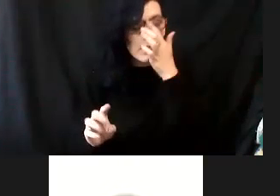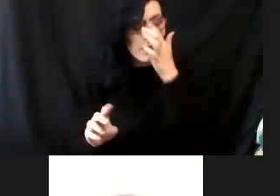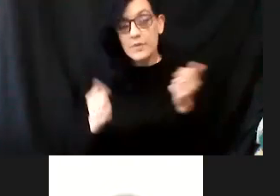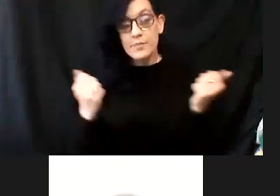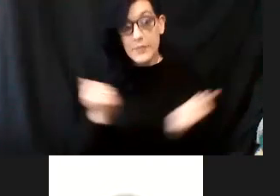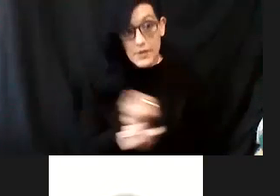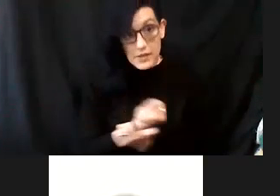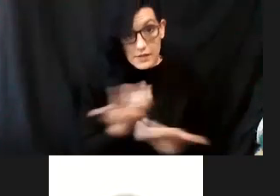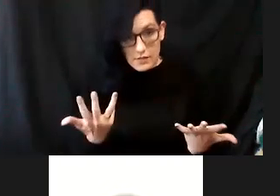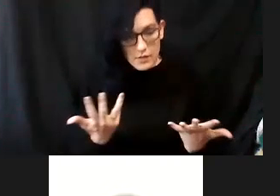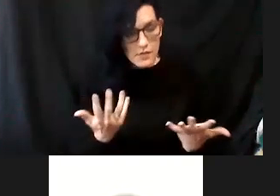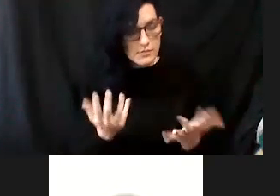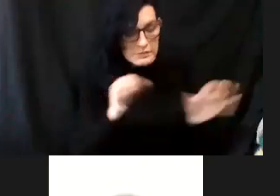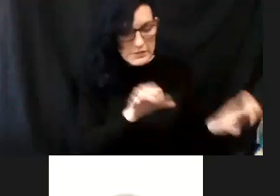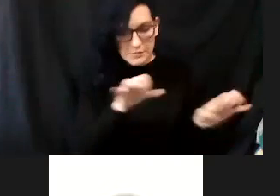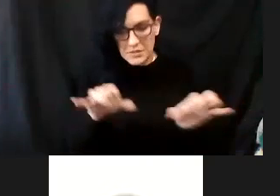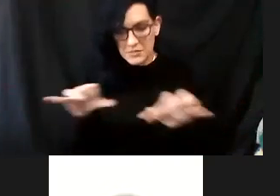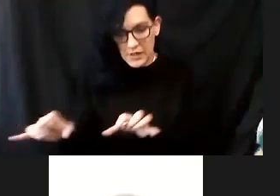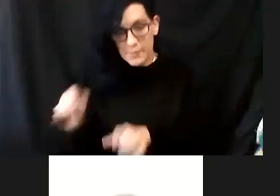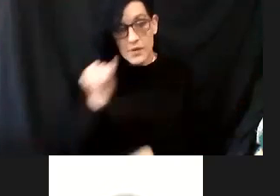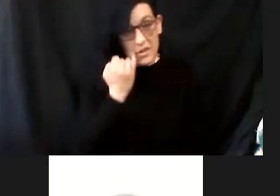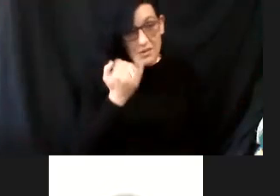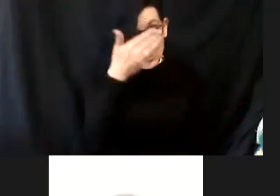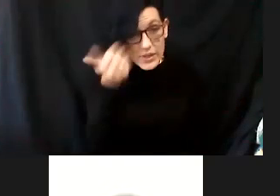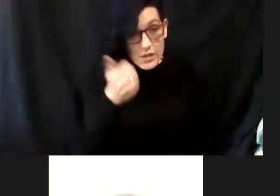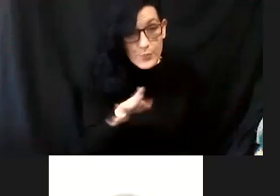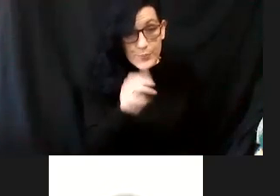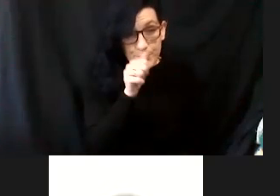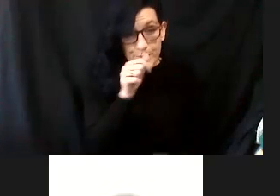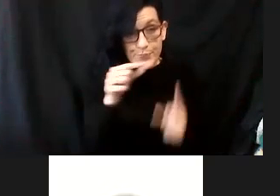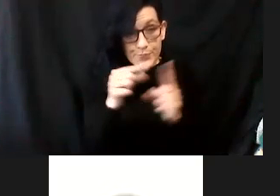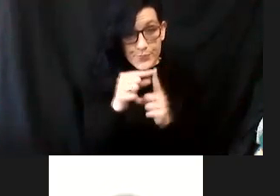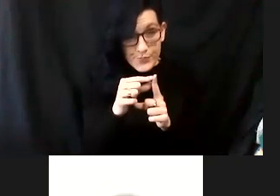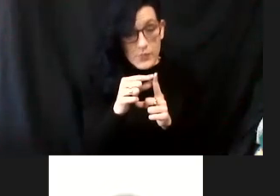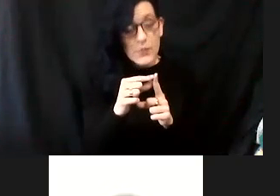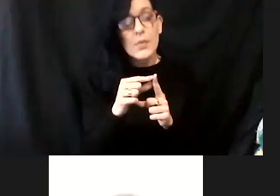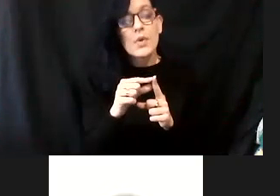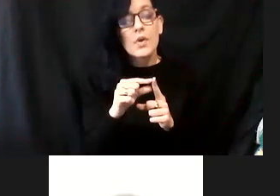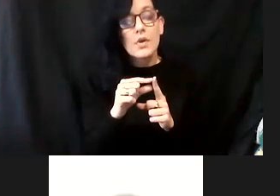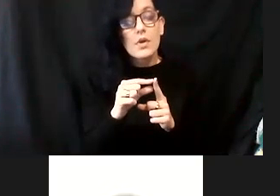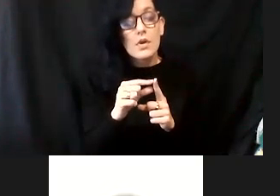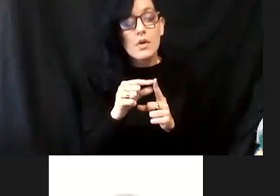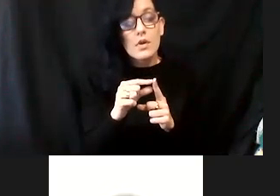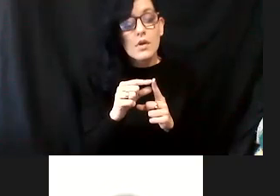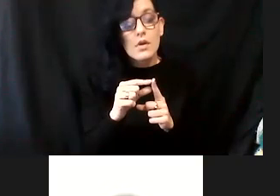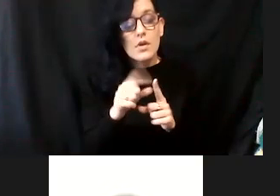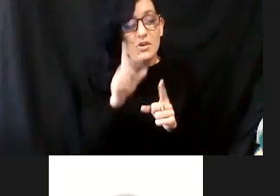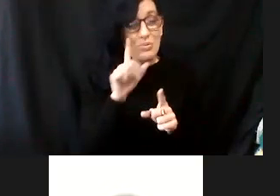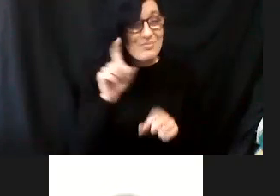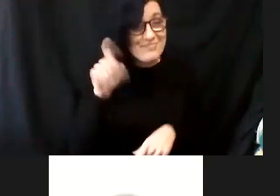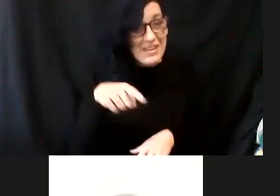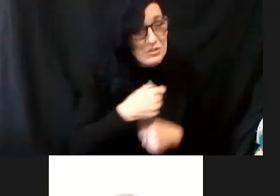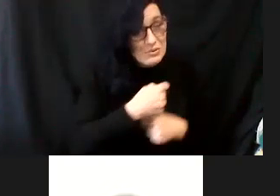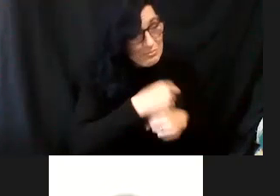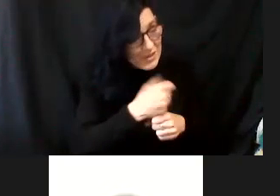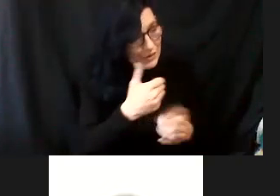your password, there's ways on the website to determine, you know, to make a new password, figure out what your username